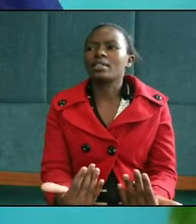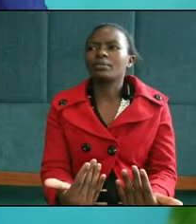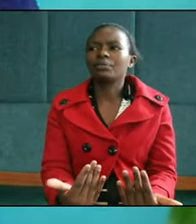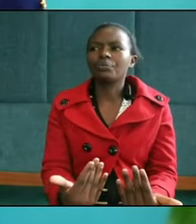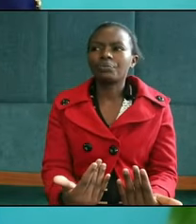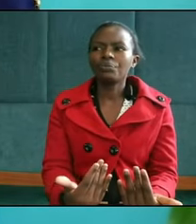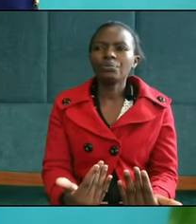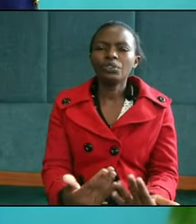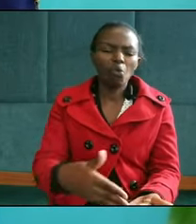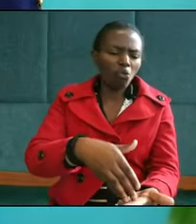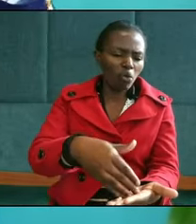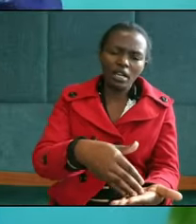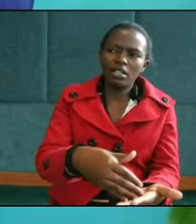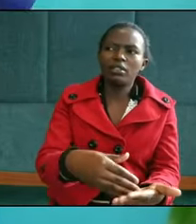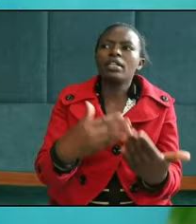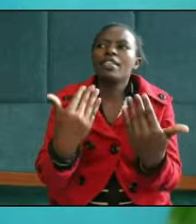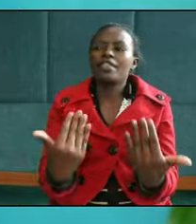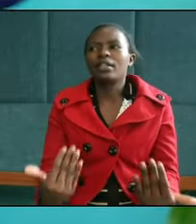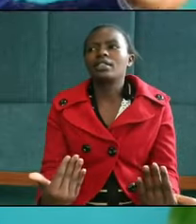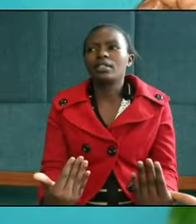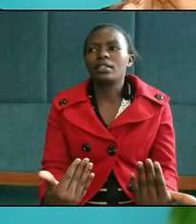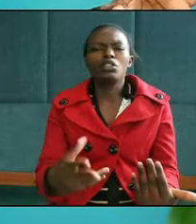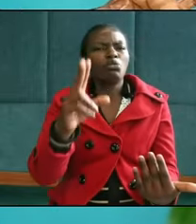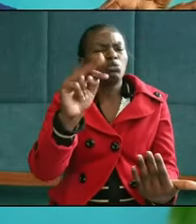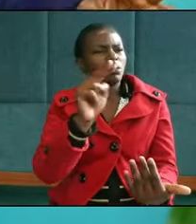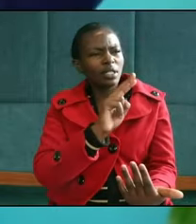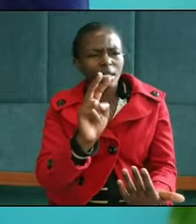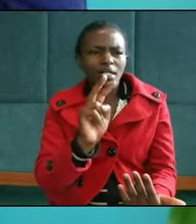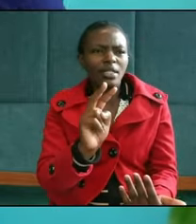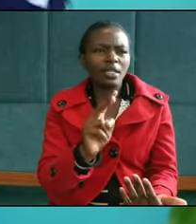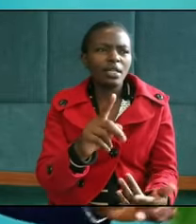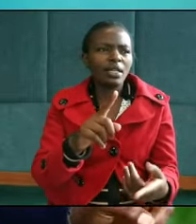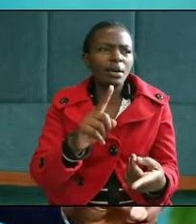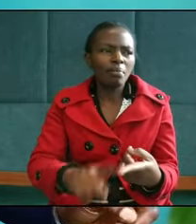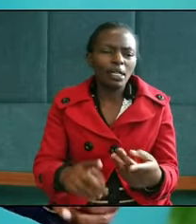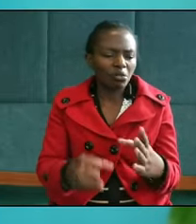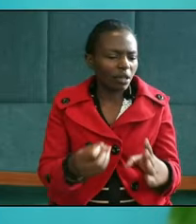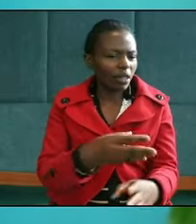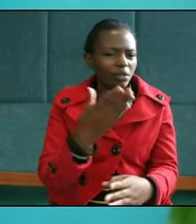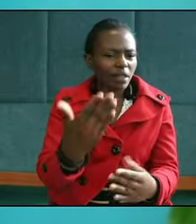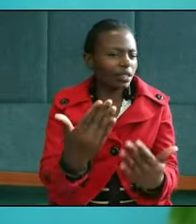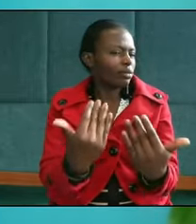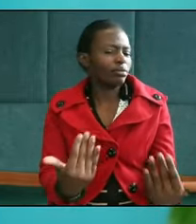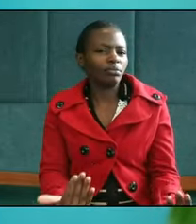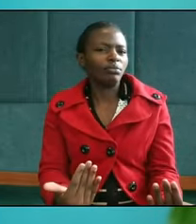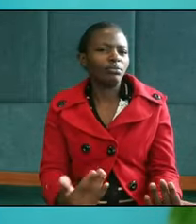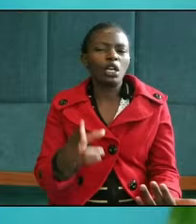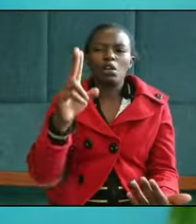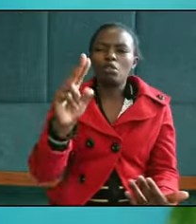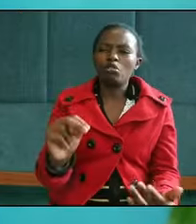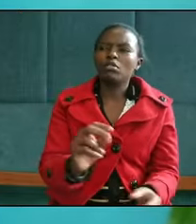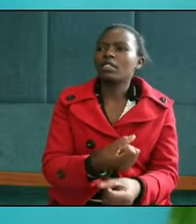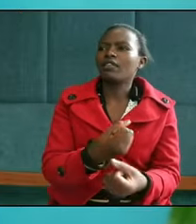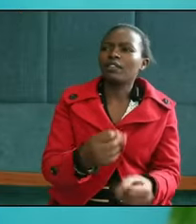They are very weak. They are not seen. But without them, you will not survive.